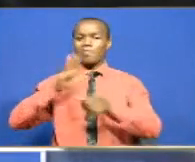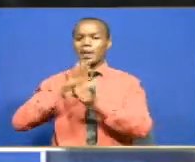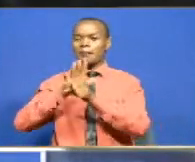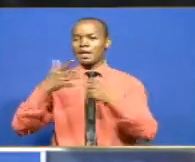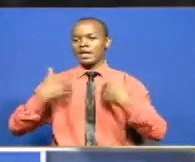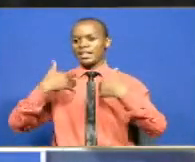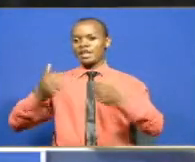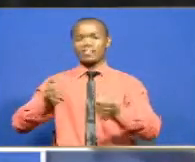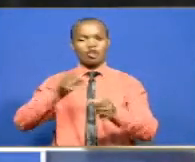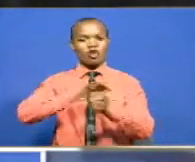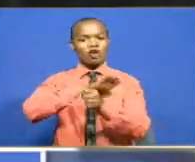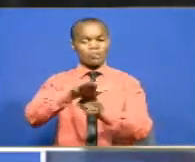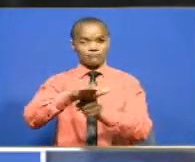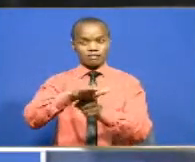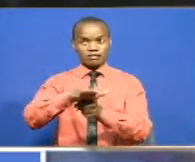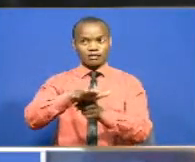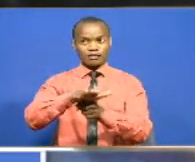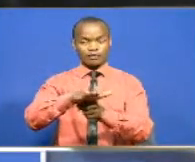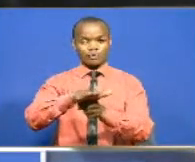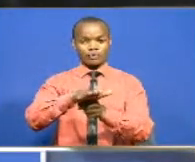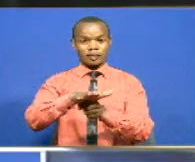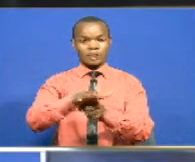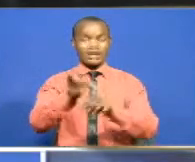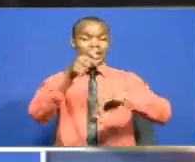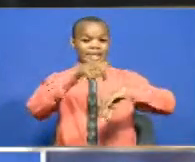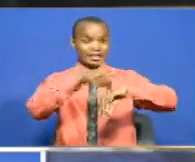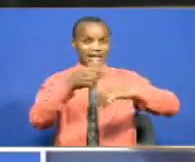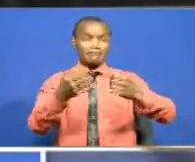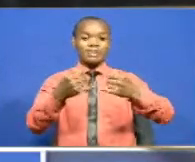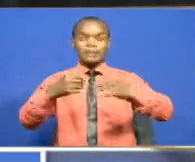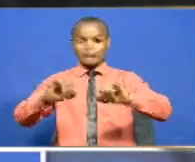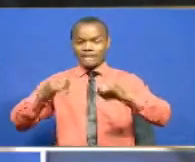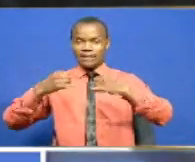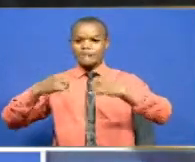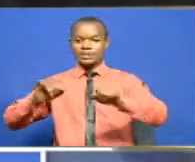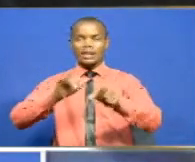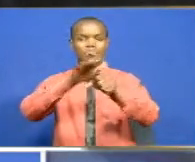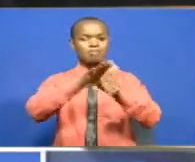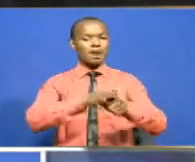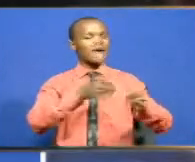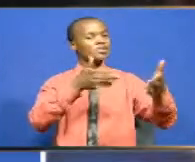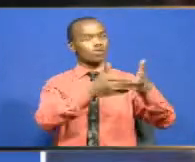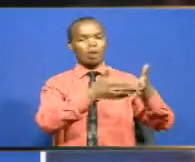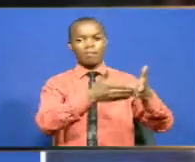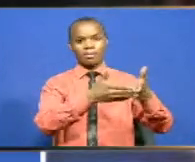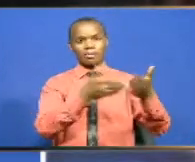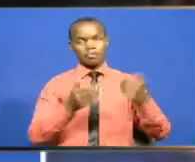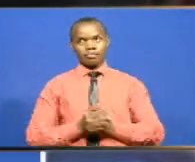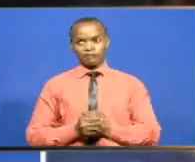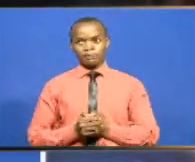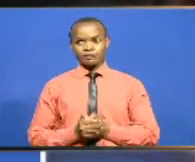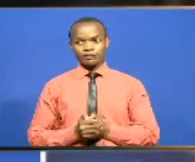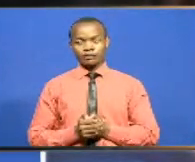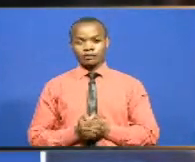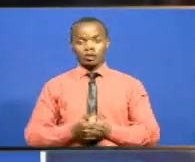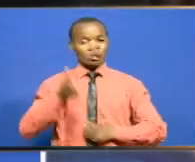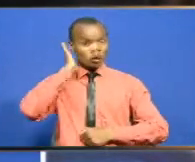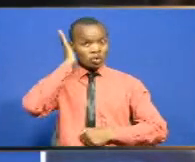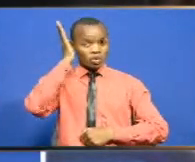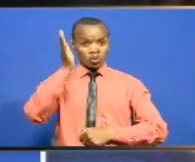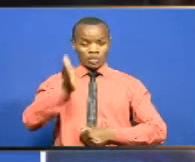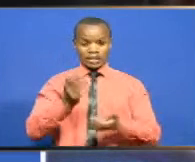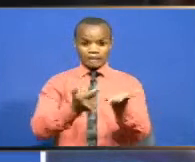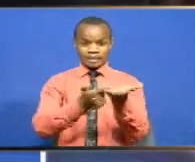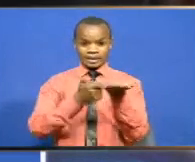So any form of discrimination, wacha tuweke kando kidogo. We've been engaging with the